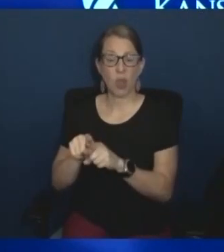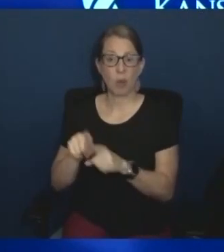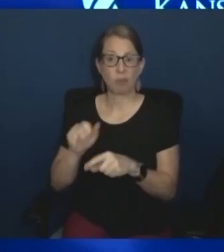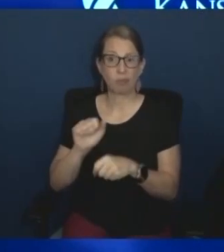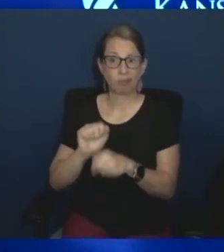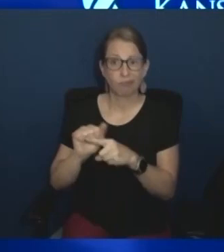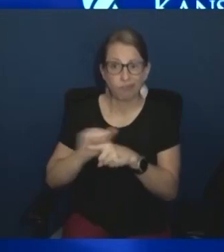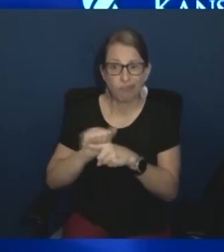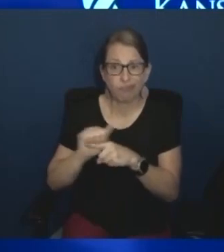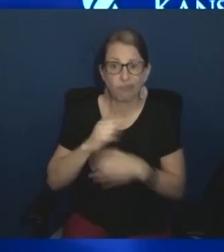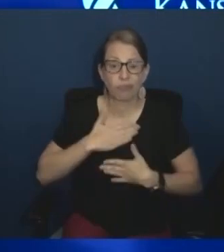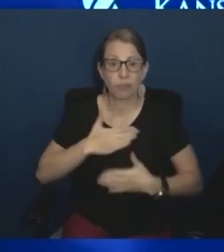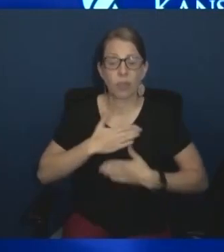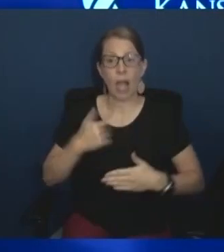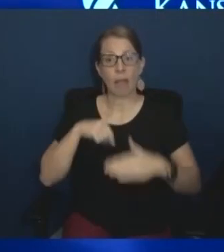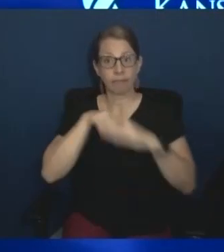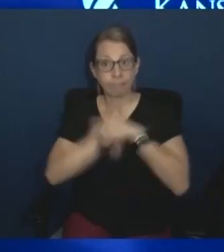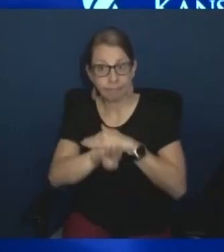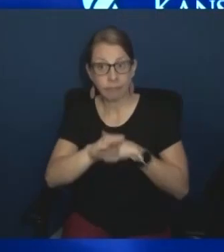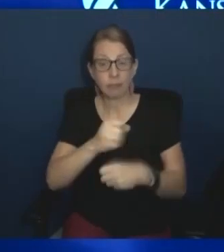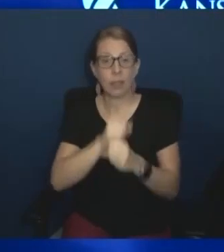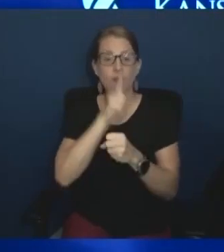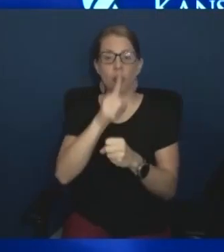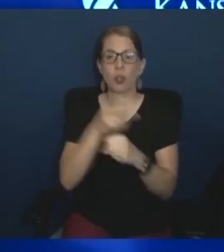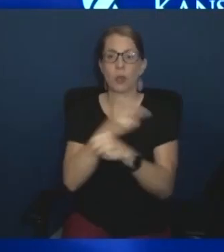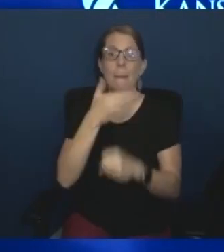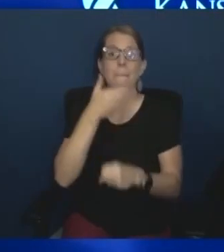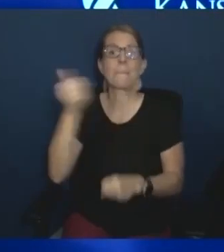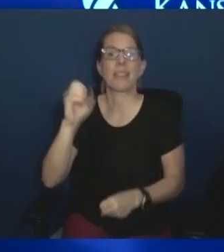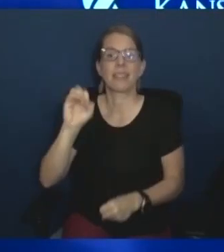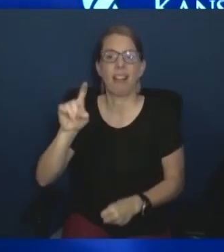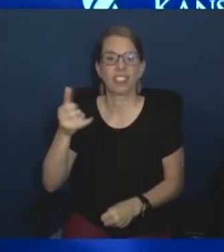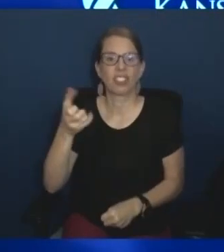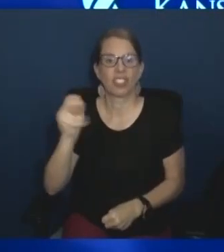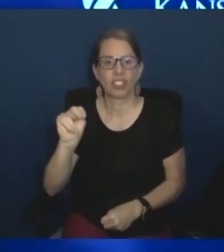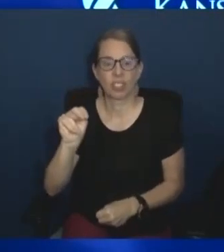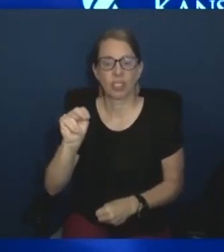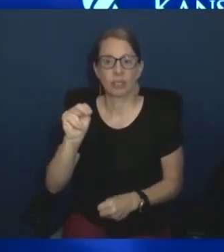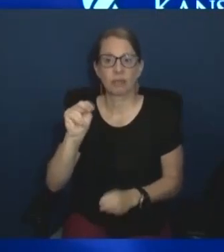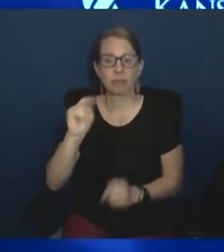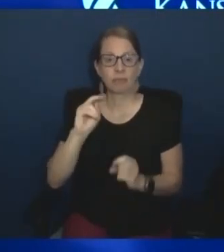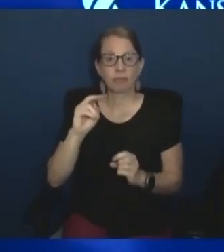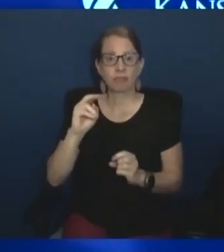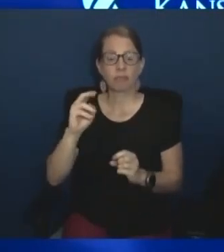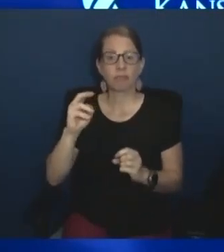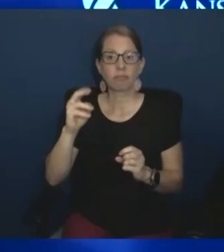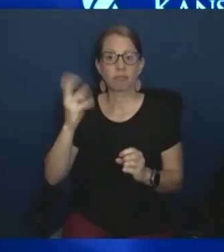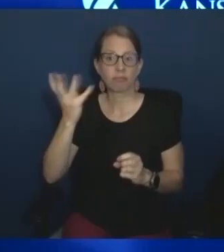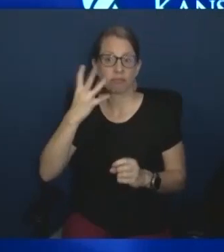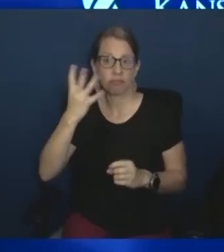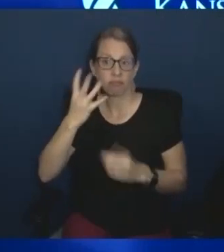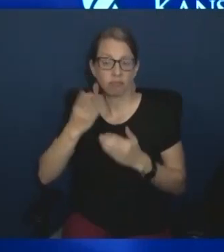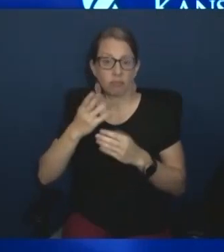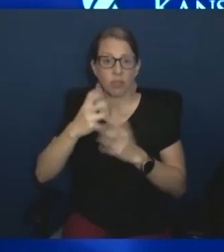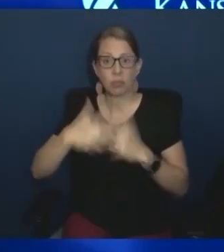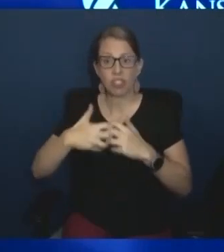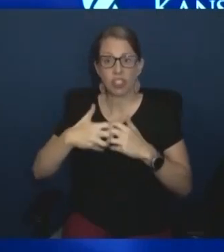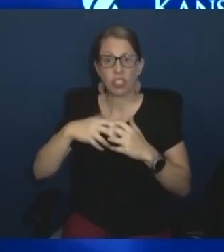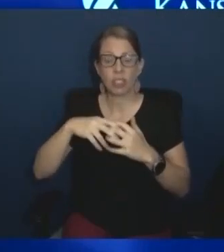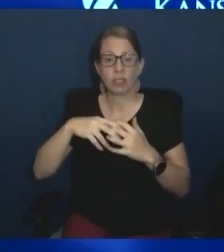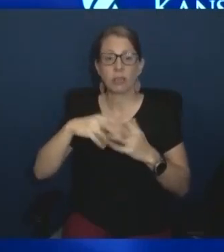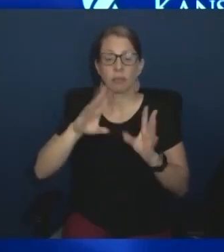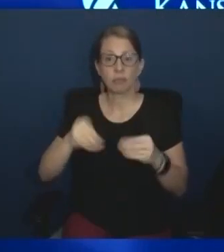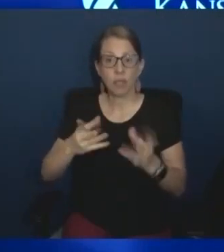we're using the best oxygen delivery device for the patient, for their comfort, and just to give them the most oxygen that we